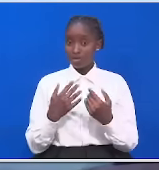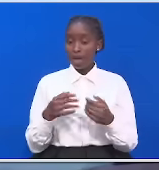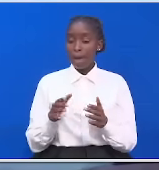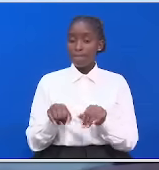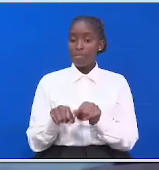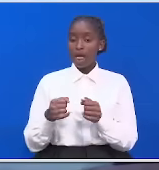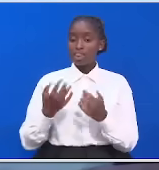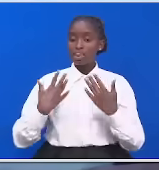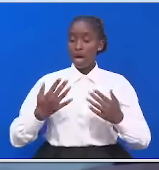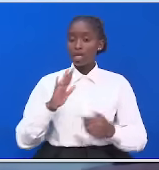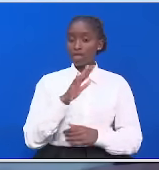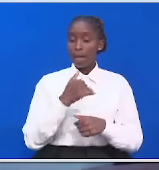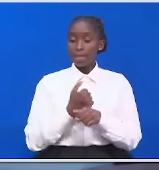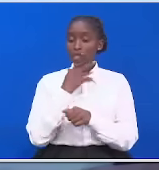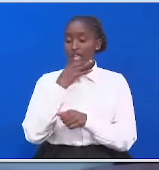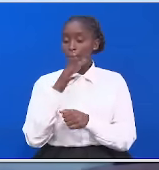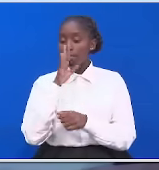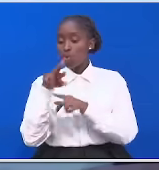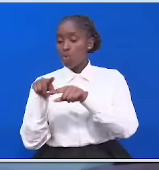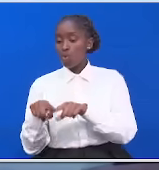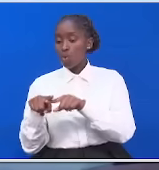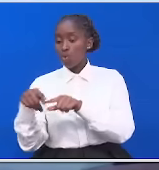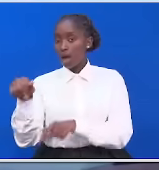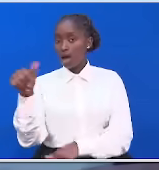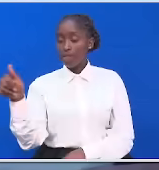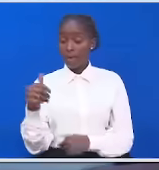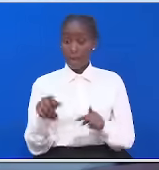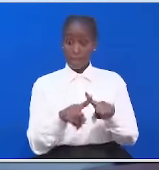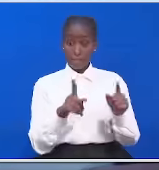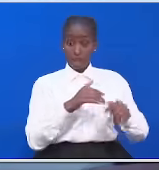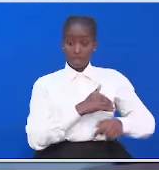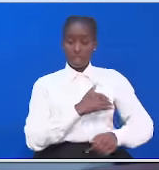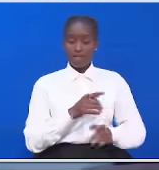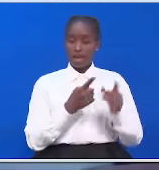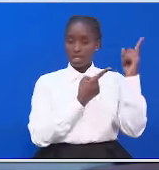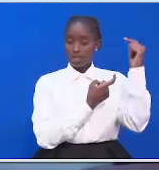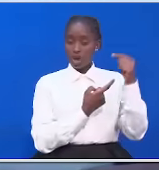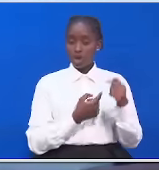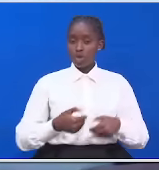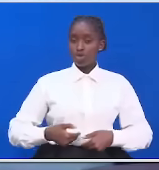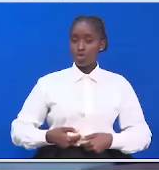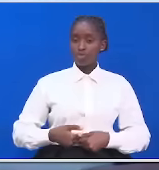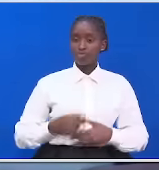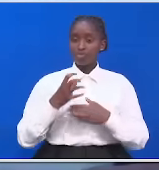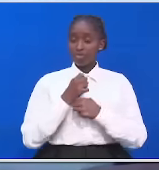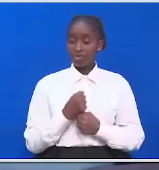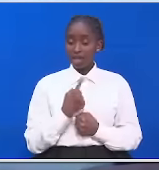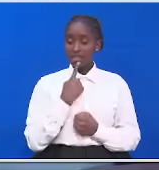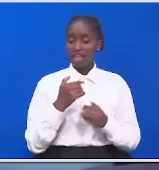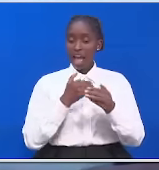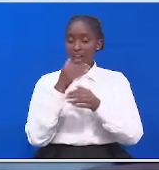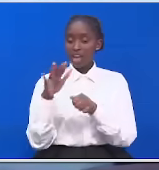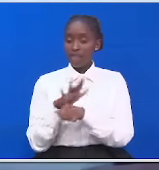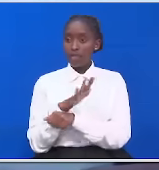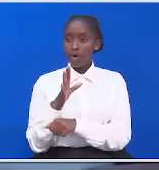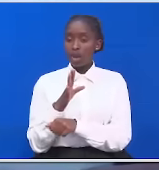leaving him dependent on others. However, the Chief Inspector exudes confidence, stating that after his full recovery, he will